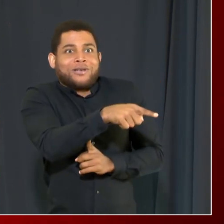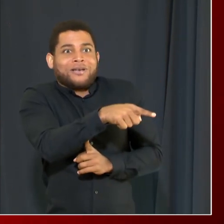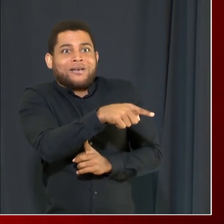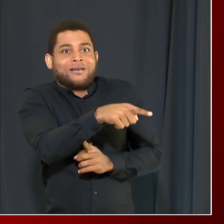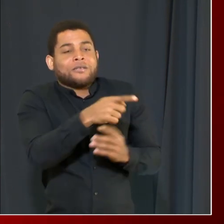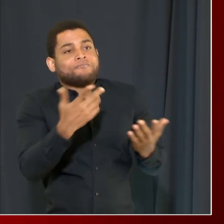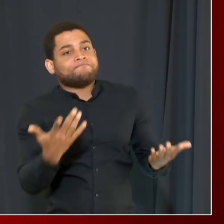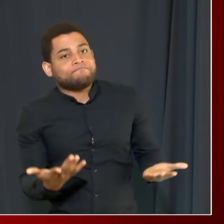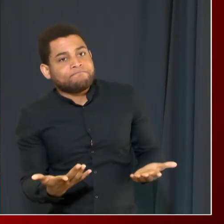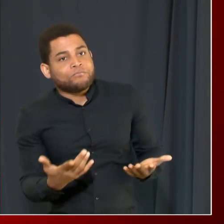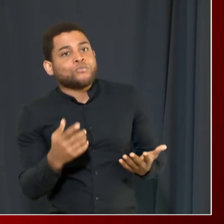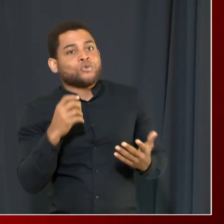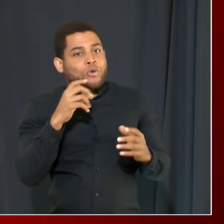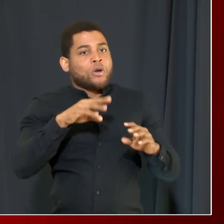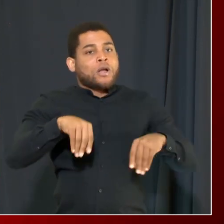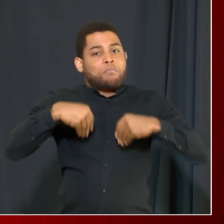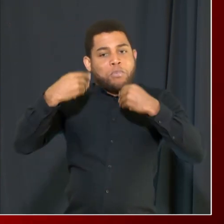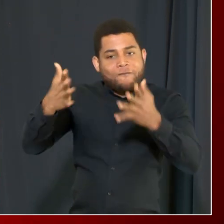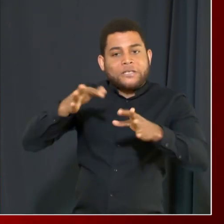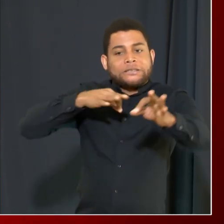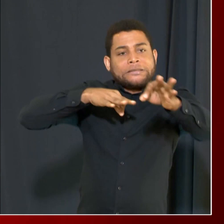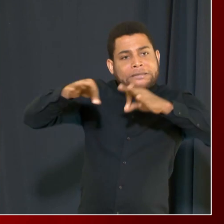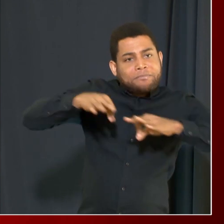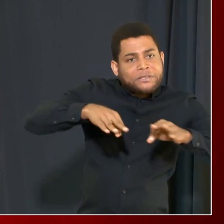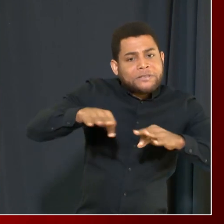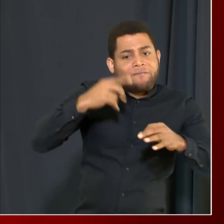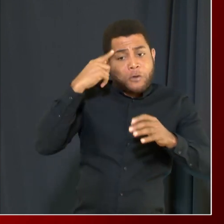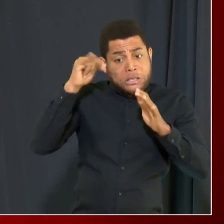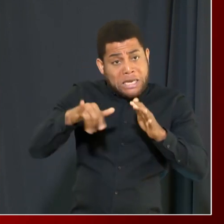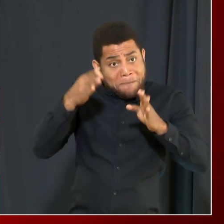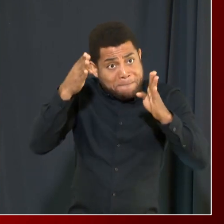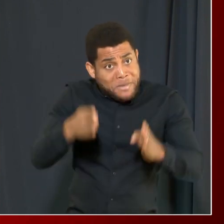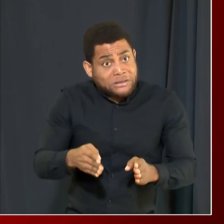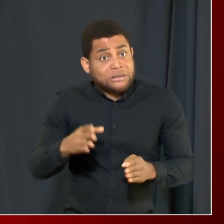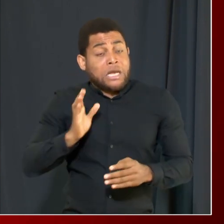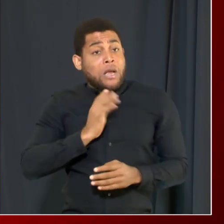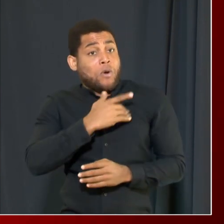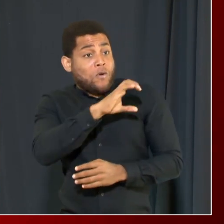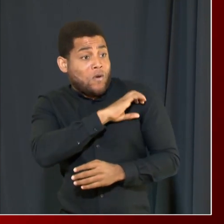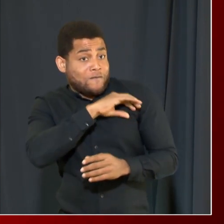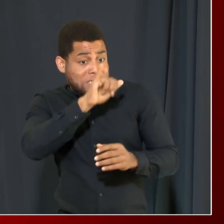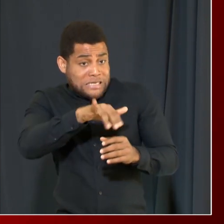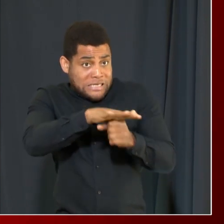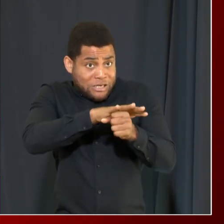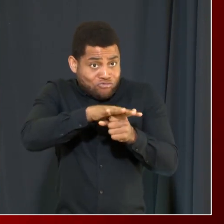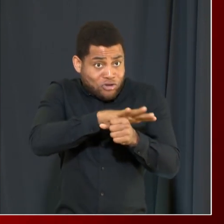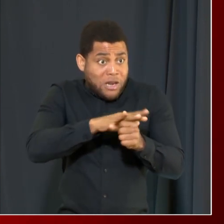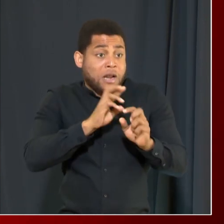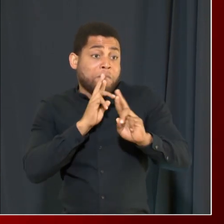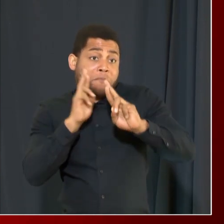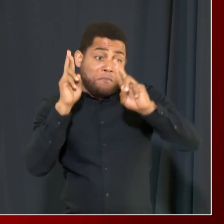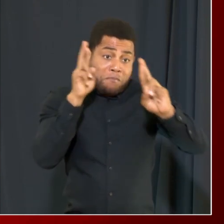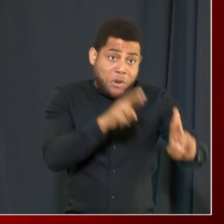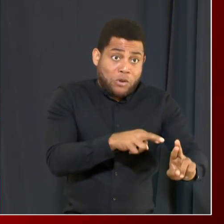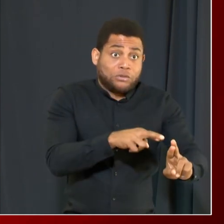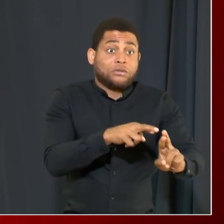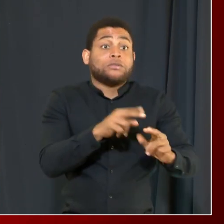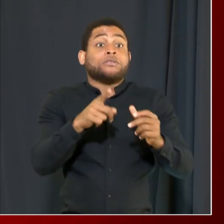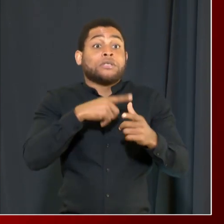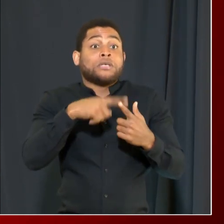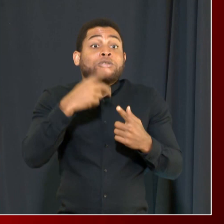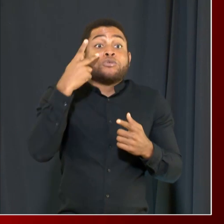with a description of the suspect. Our officers were in the area. They responded to the area, saw someone fitting